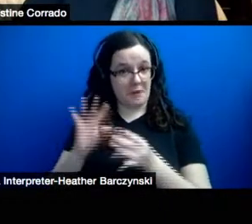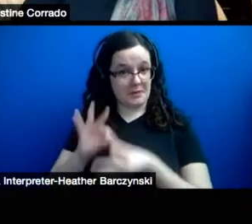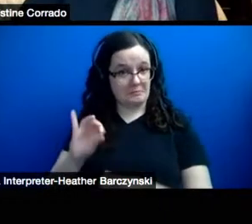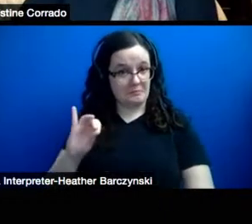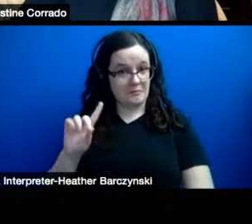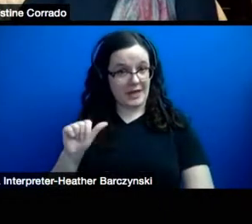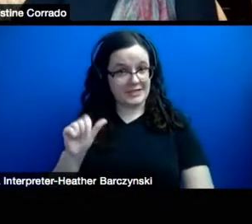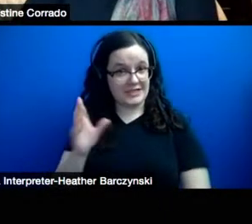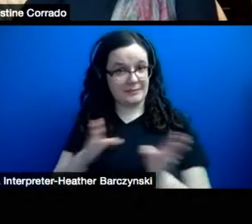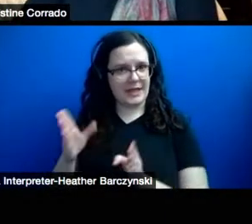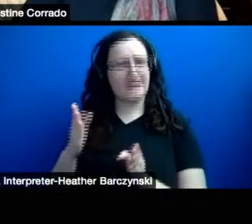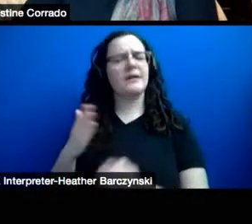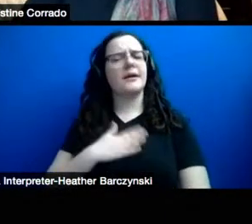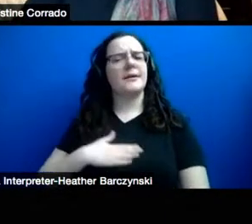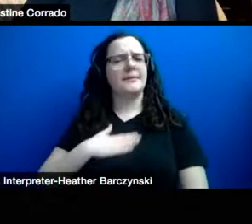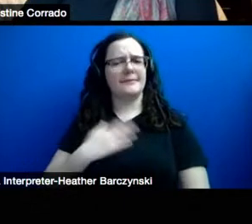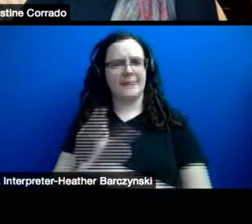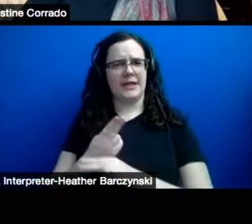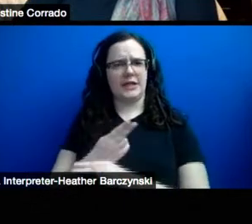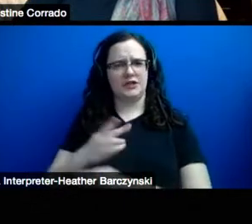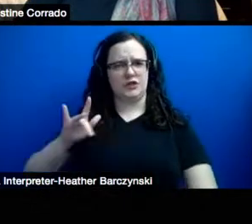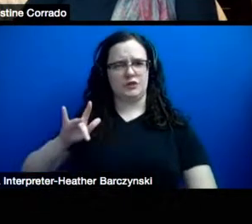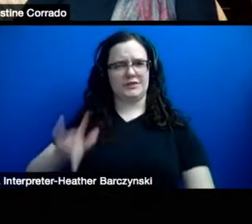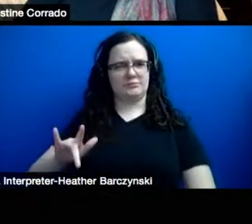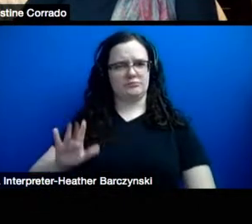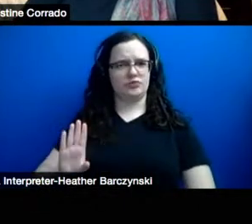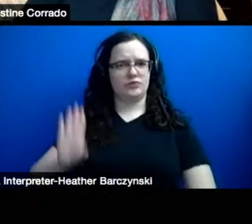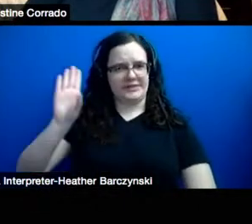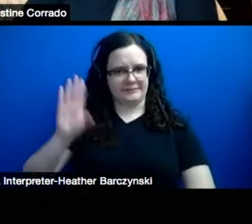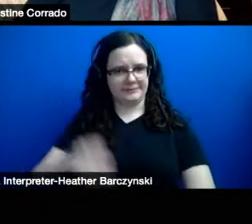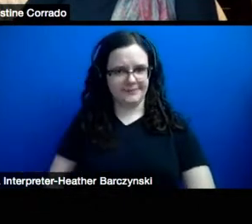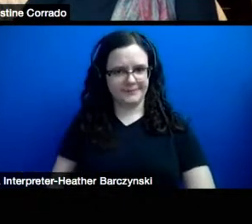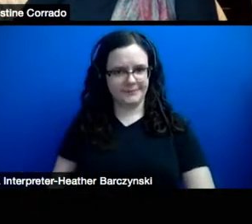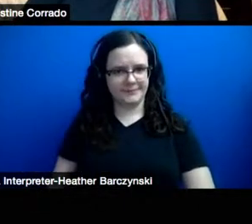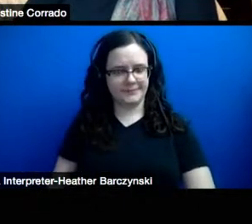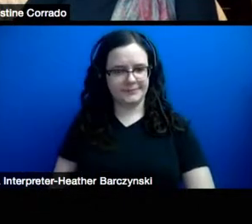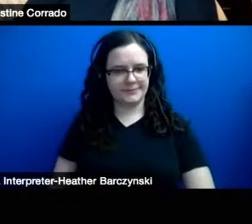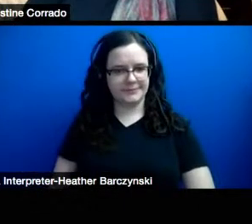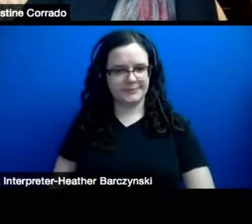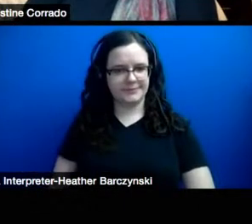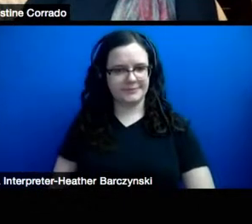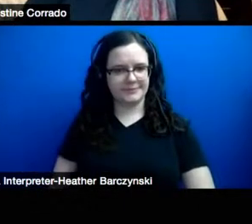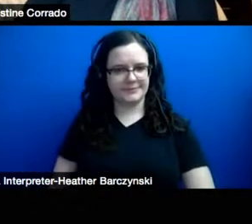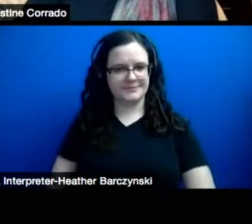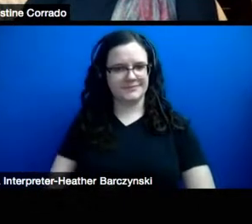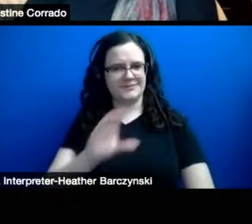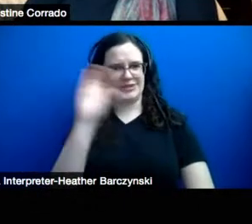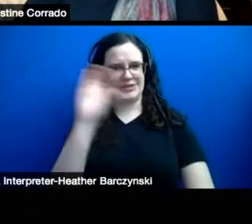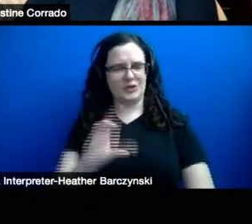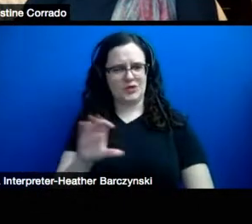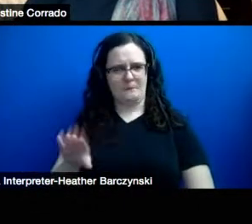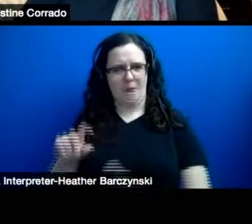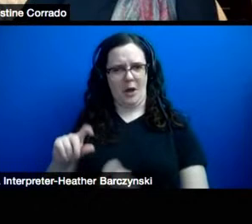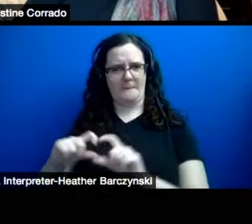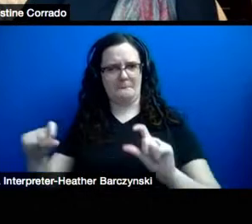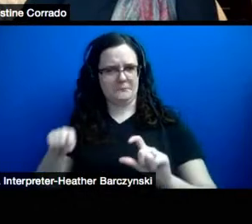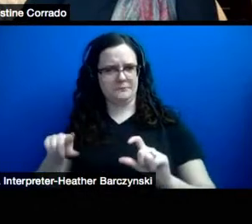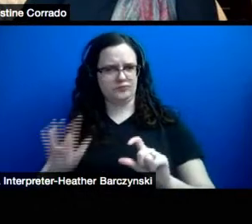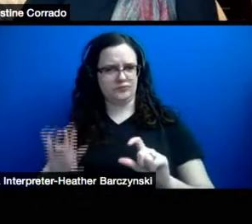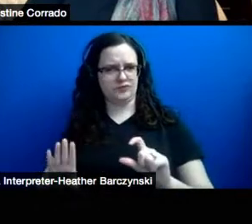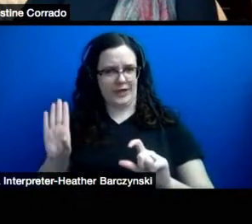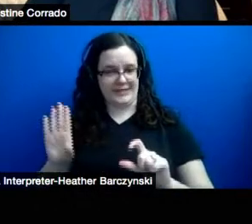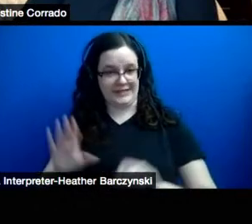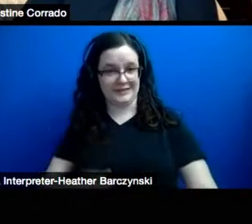function in your Zoom page, and you will be